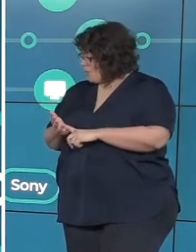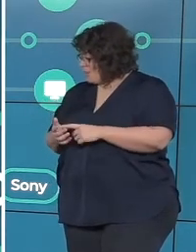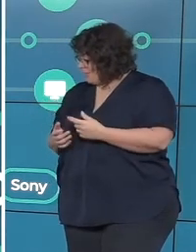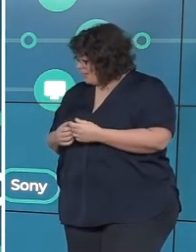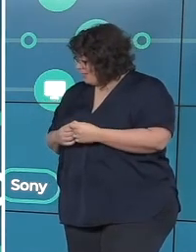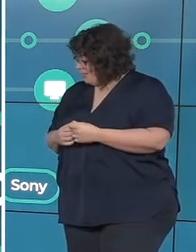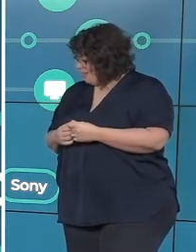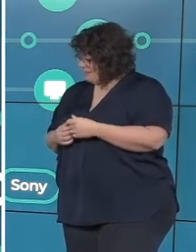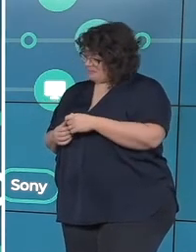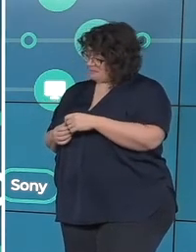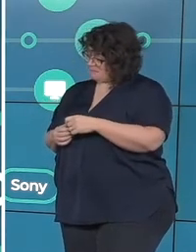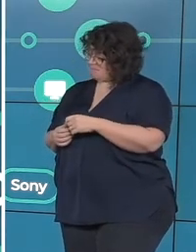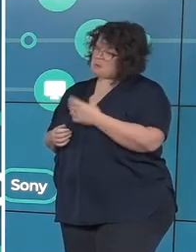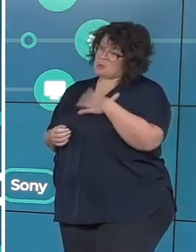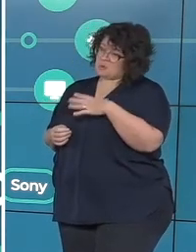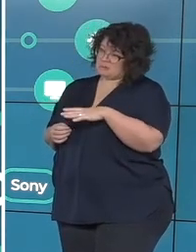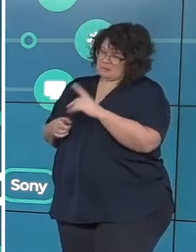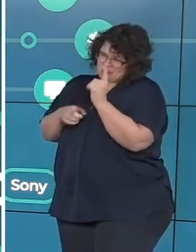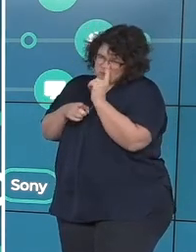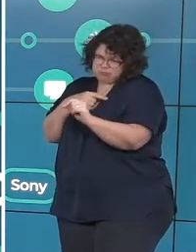thing didn't quite work out.